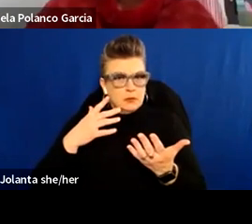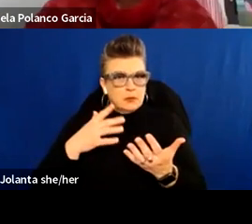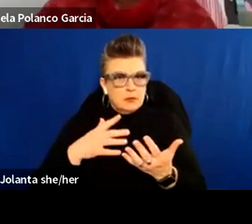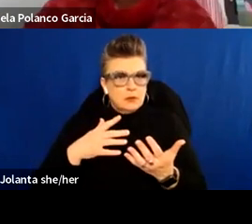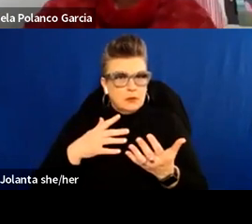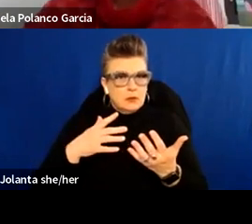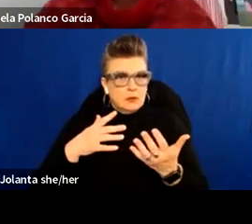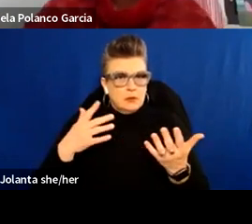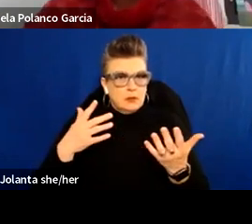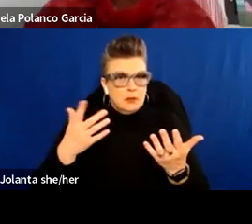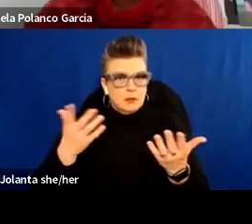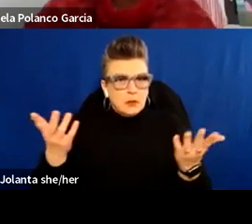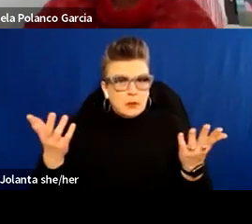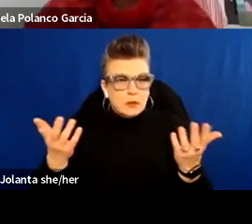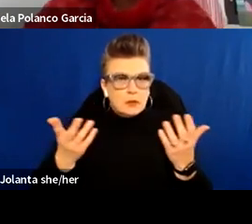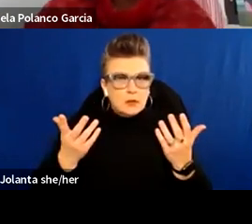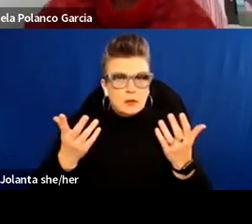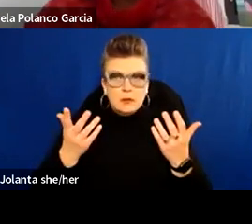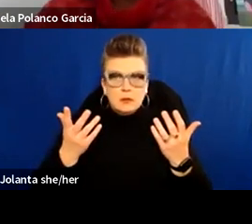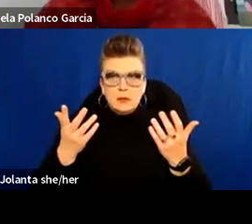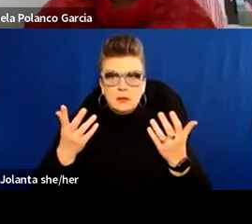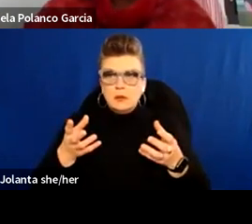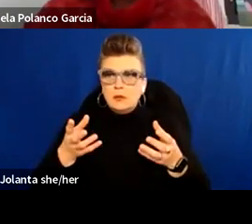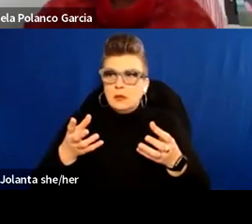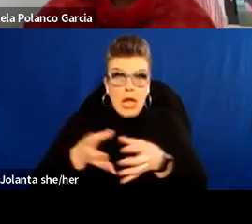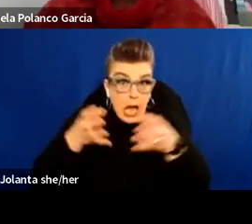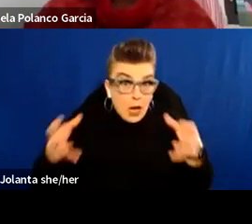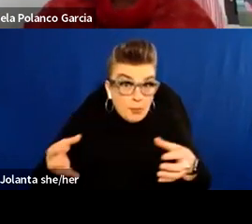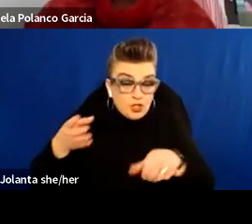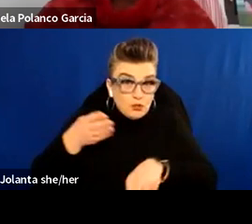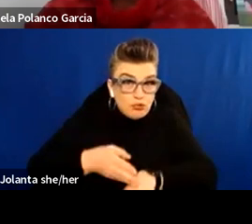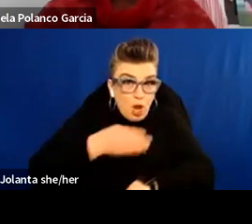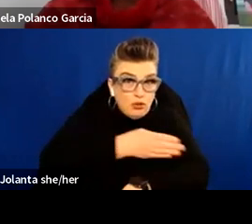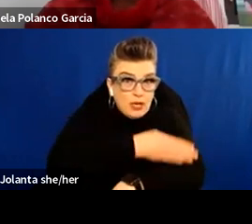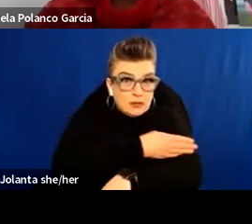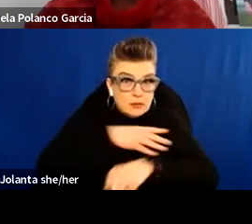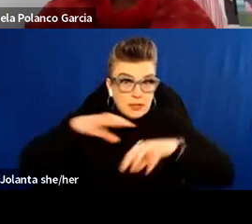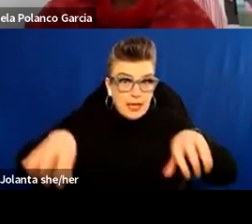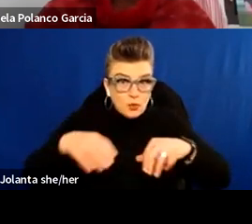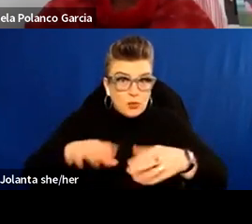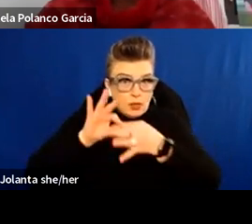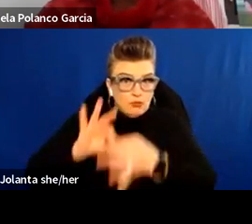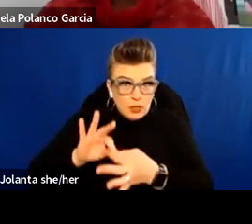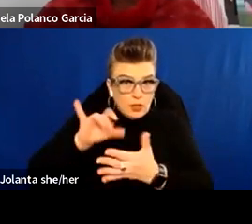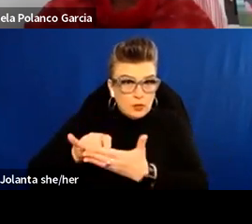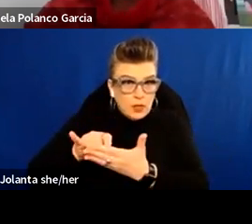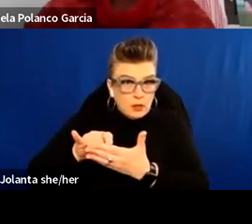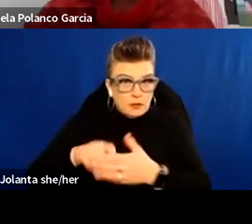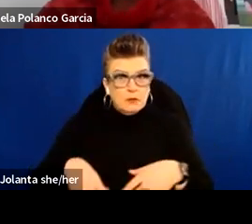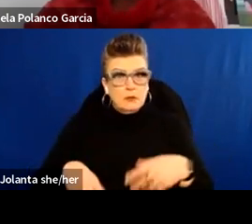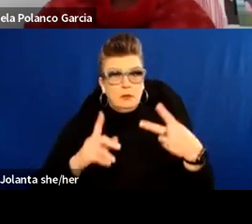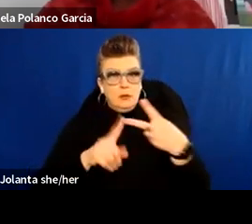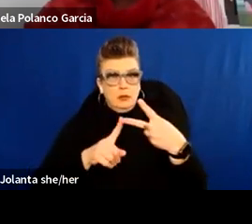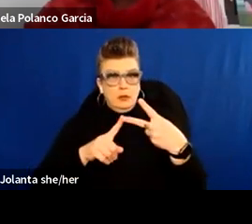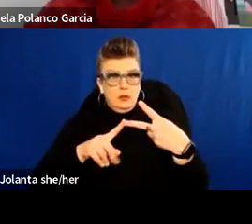uh how how much progress have you been making in regard to that the second question